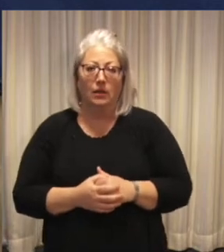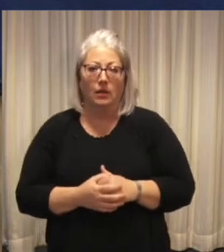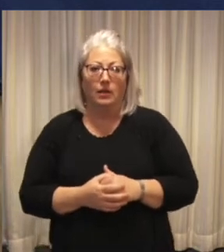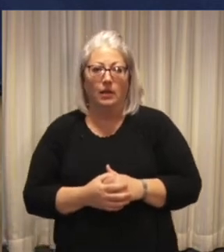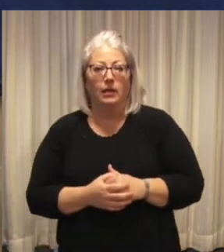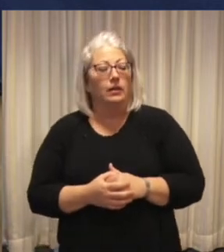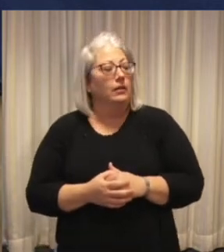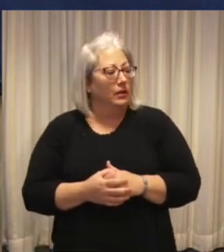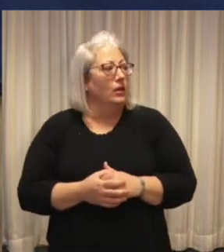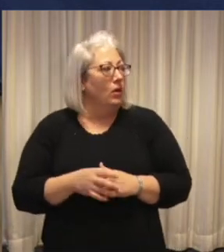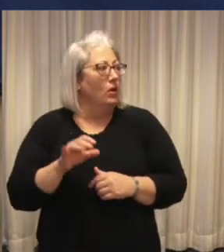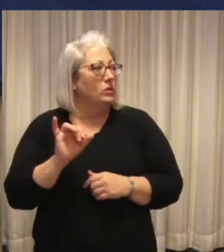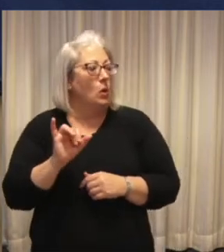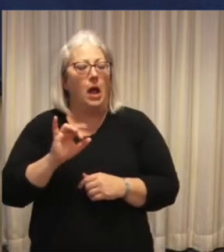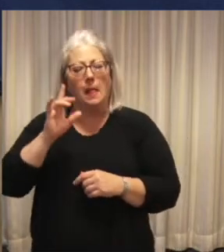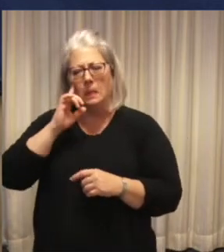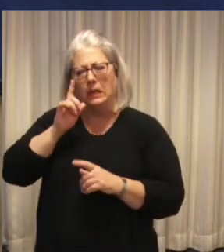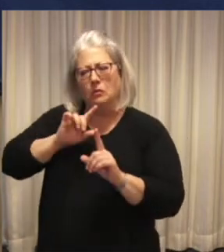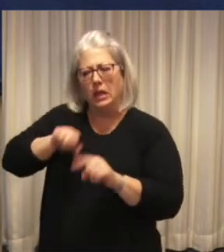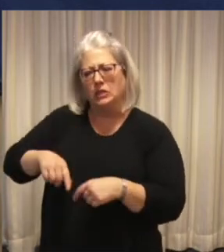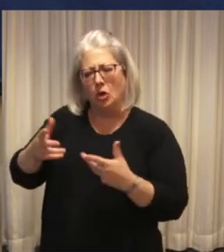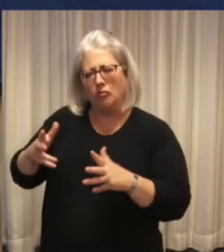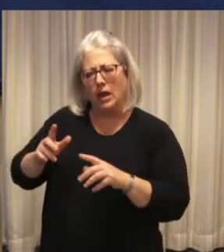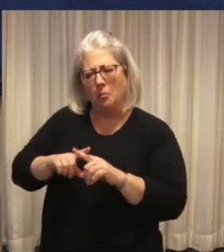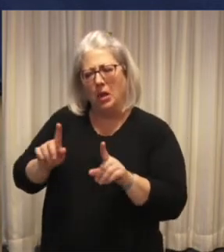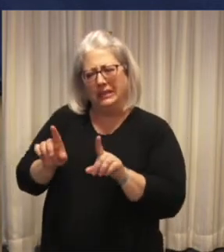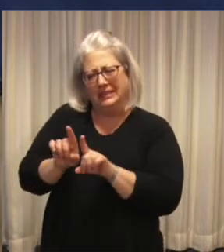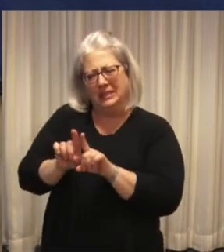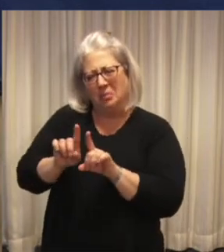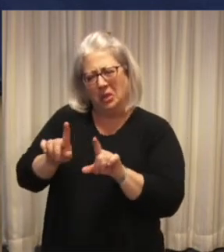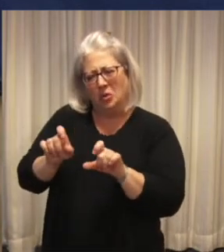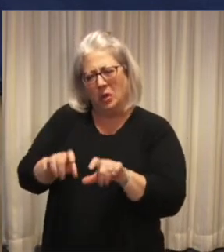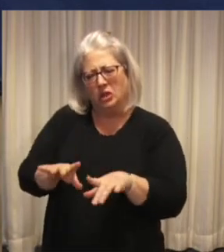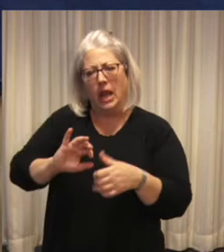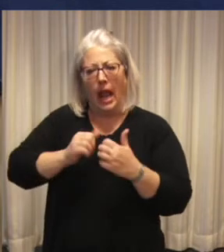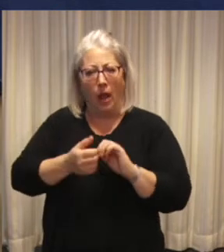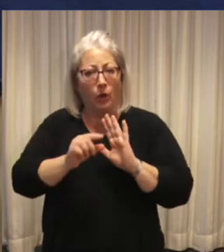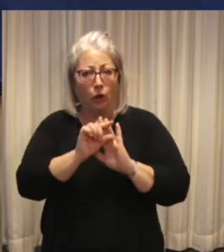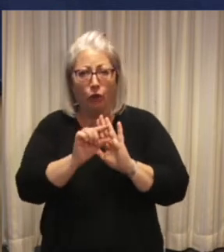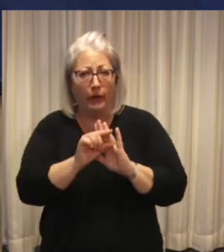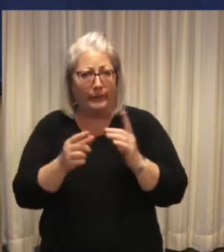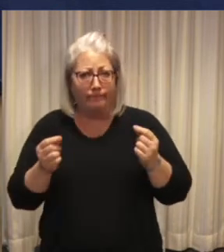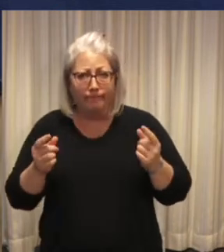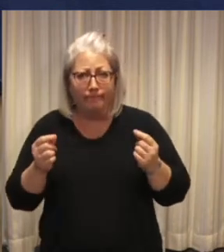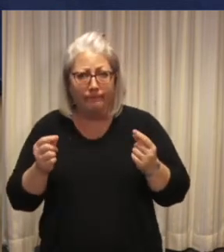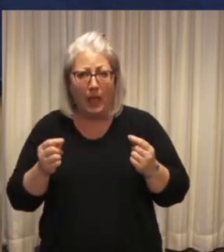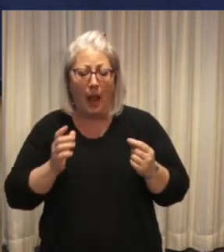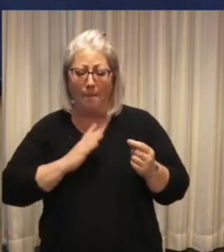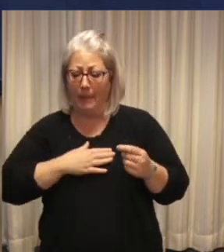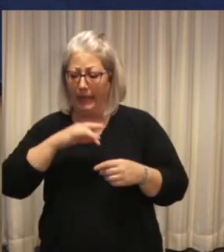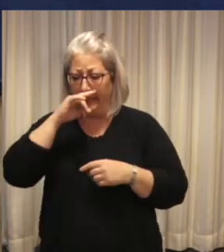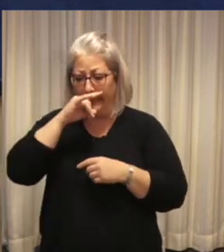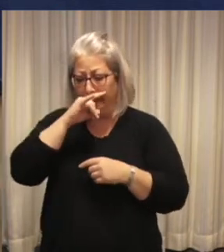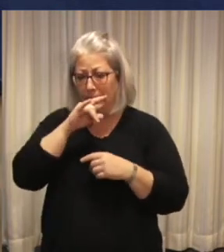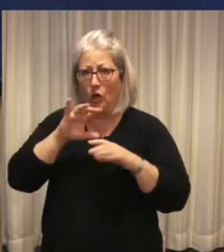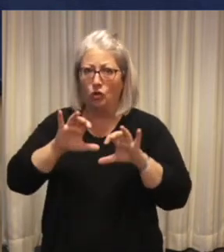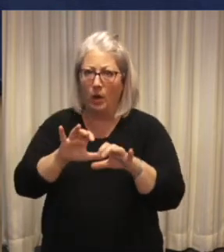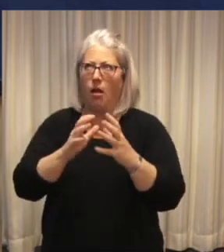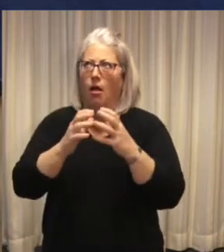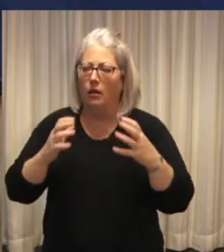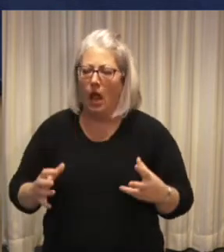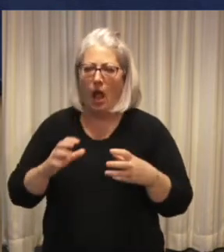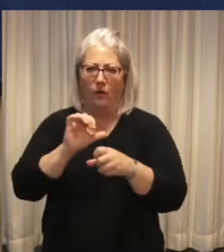of answered this one, but a similar question from Dave. How are grades being handled? My kids are doing a lot of work remotely, which is great. Glad they're